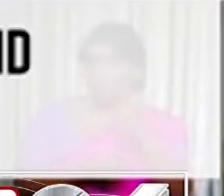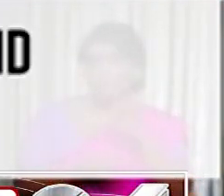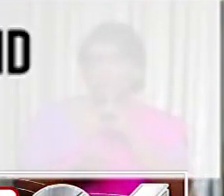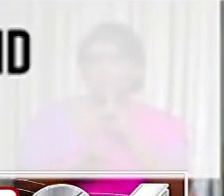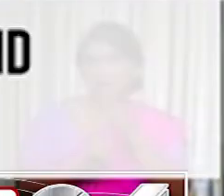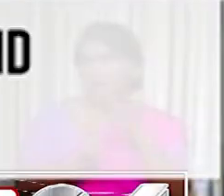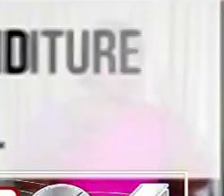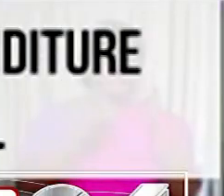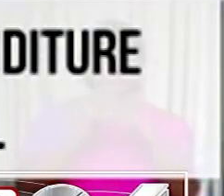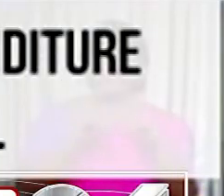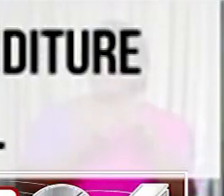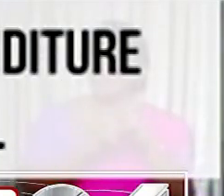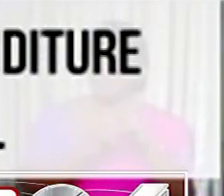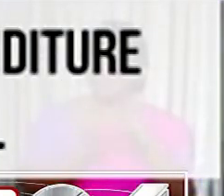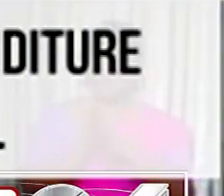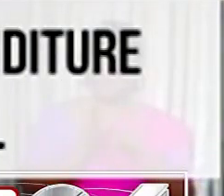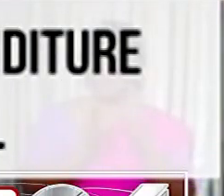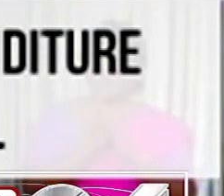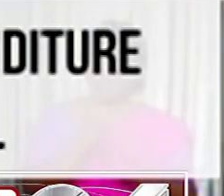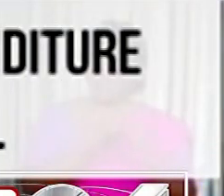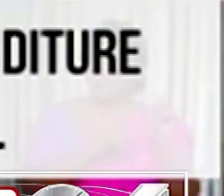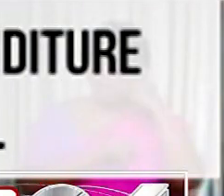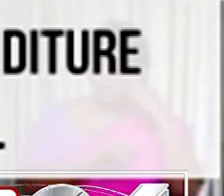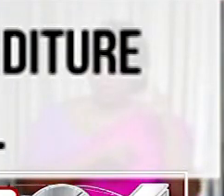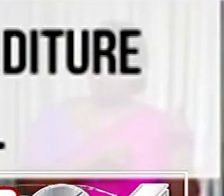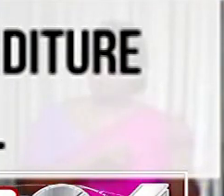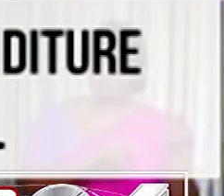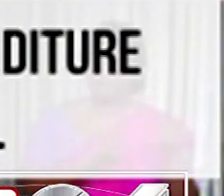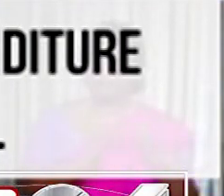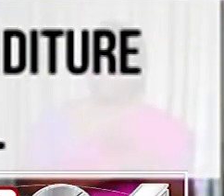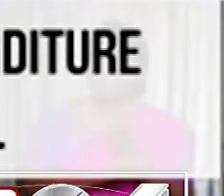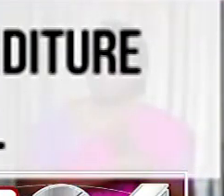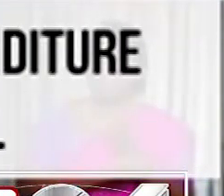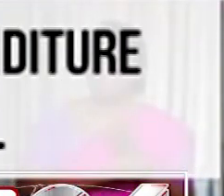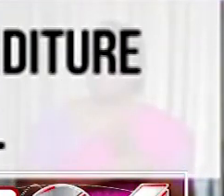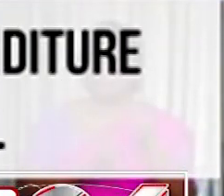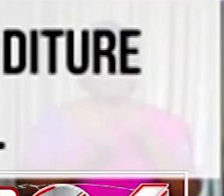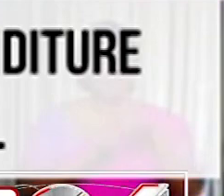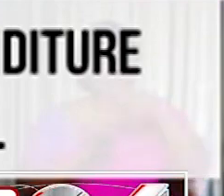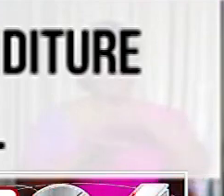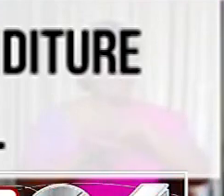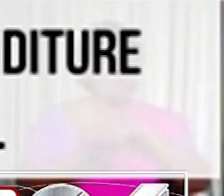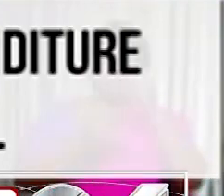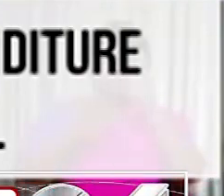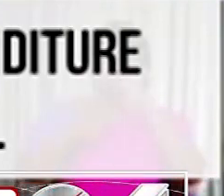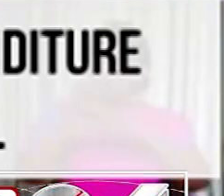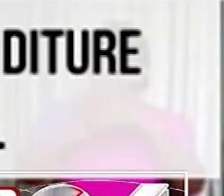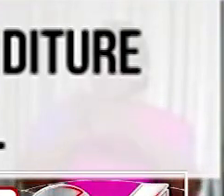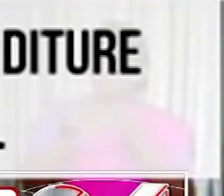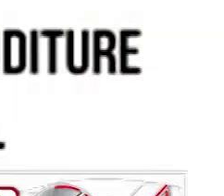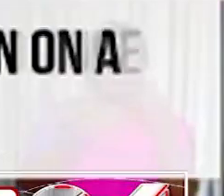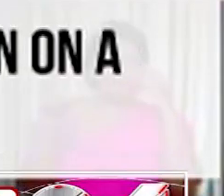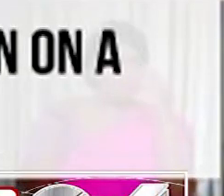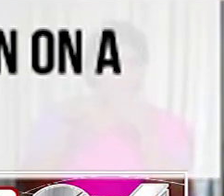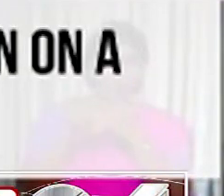Prakashan Barapatalakama. Prabhupada Mattumata, Amataka Vandati, Devanta Mudalak, Palat Sabaha Vasi Setibeno, Adhyapane